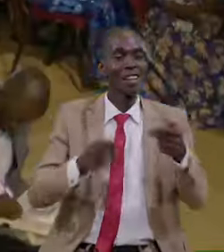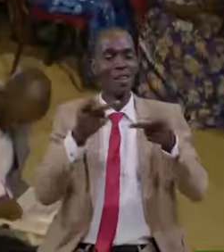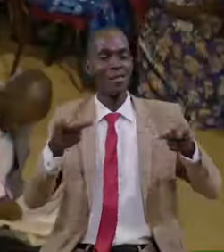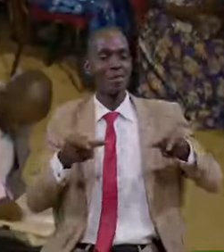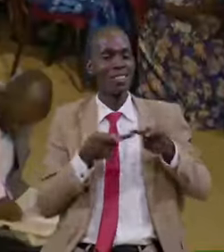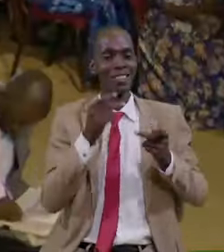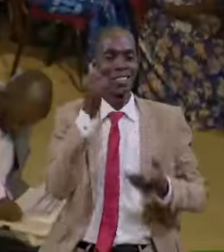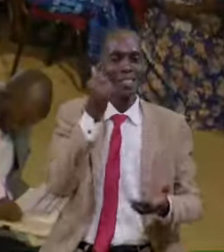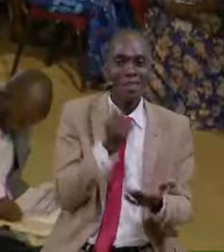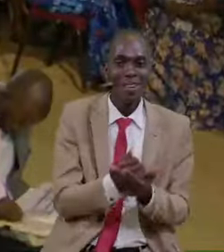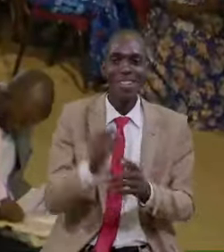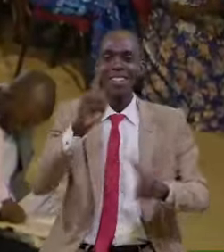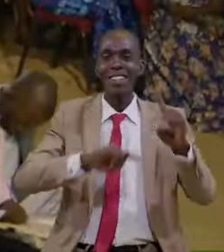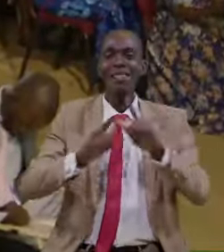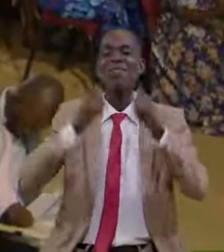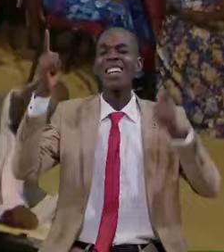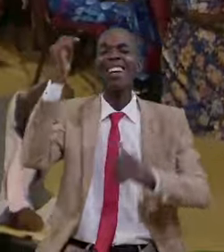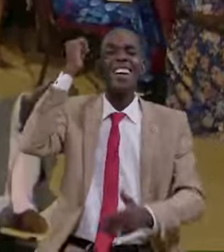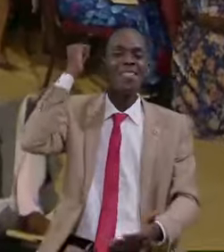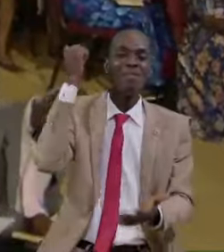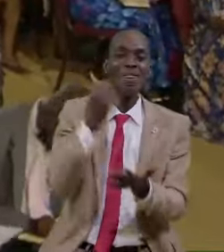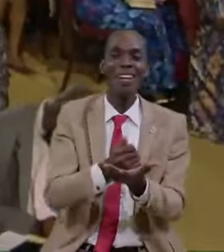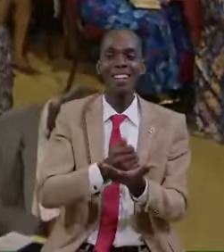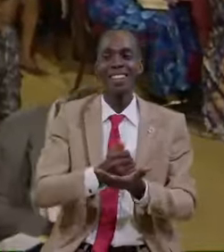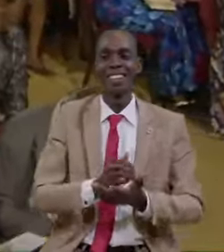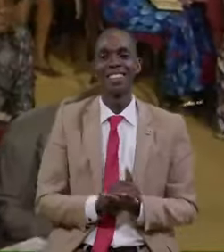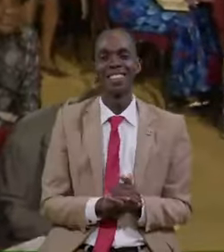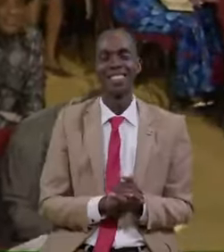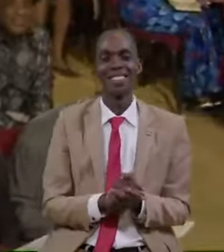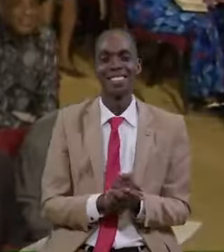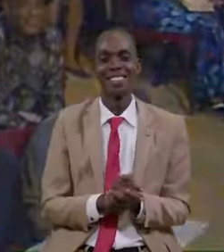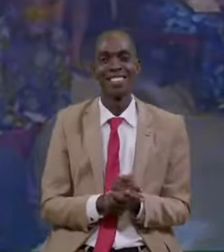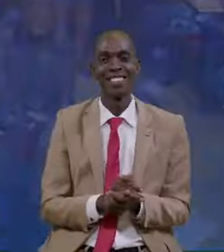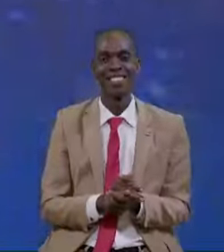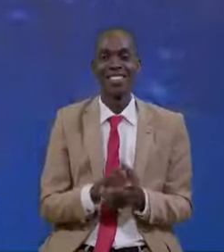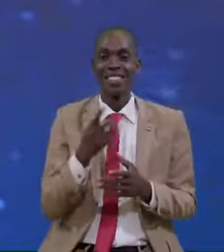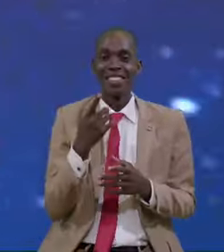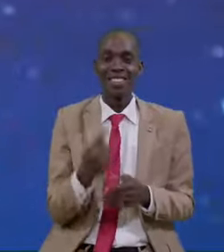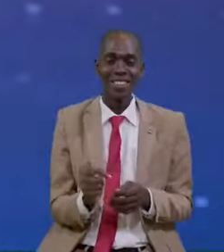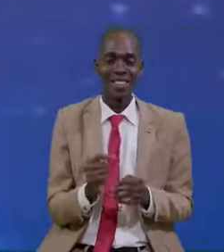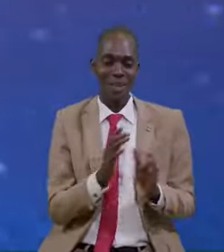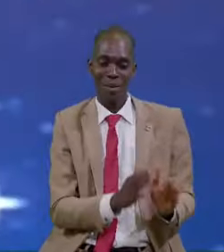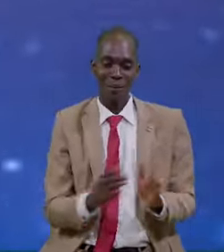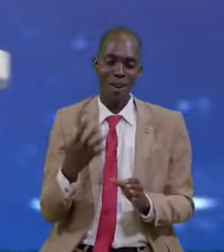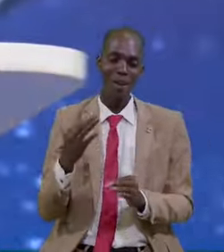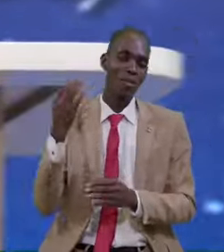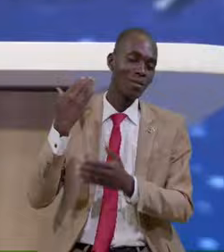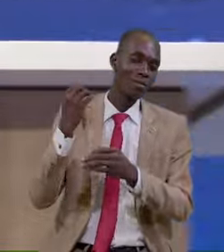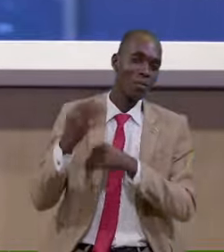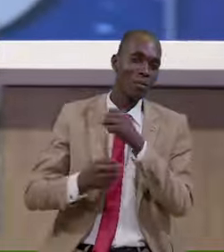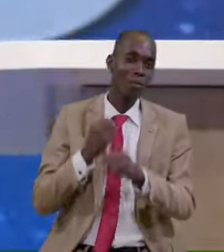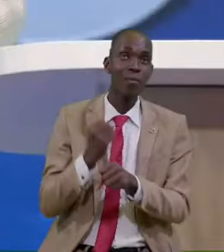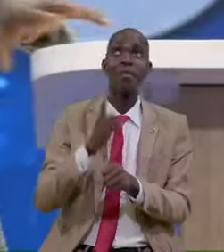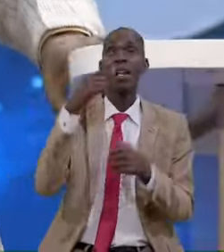world. Amen. The plan of the ages, he had done that, and then